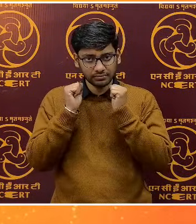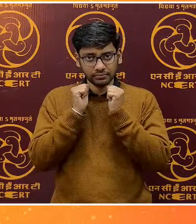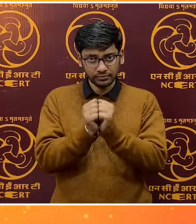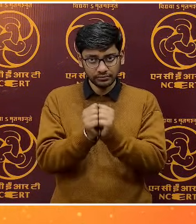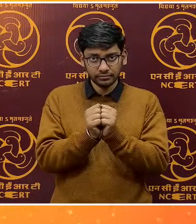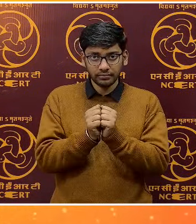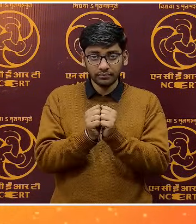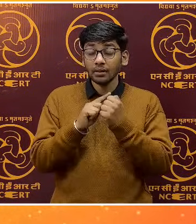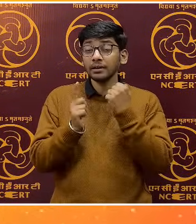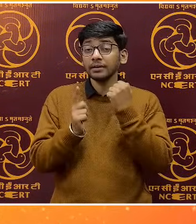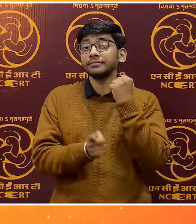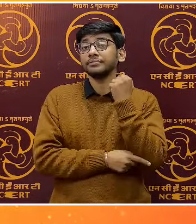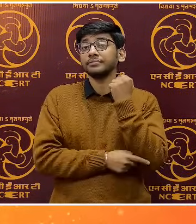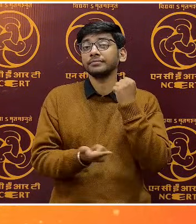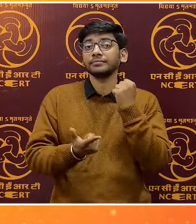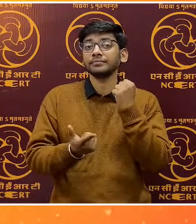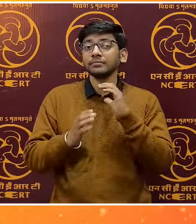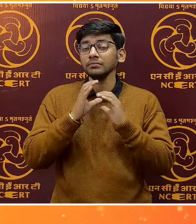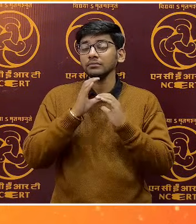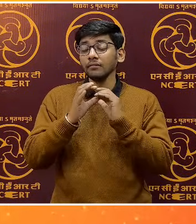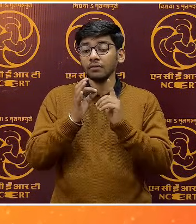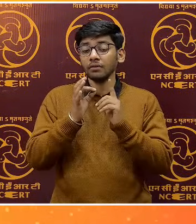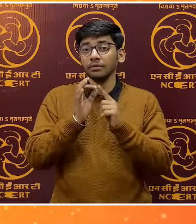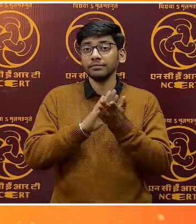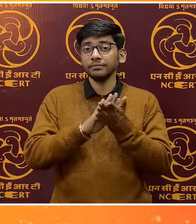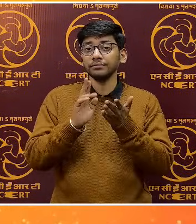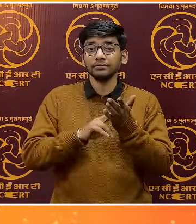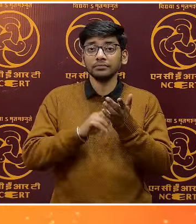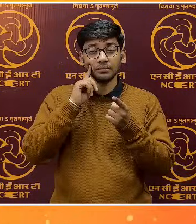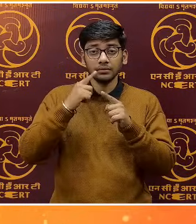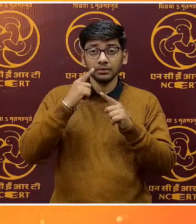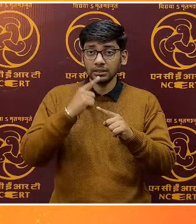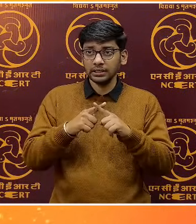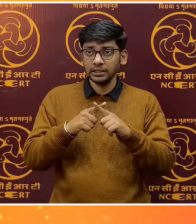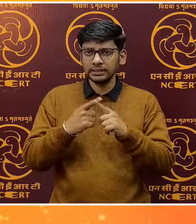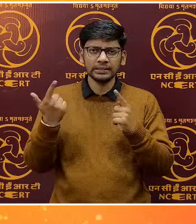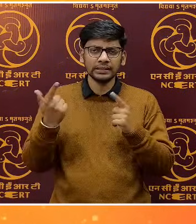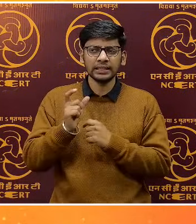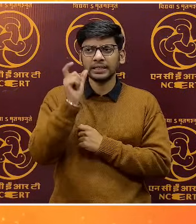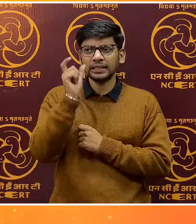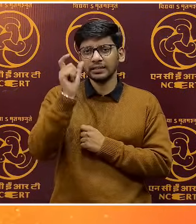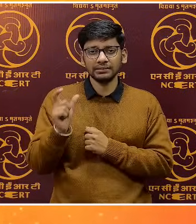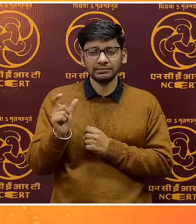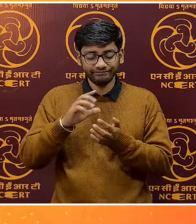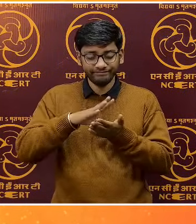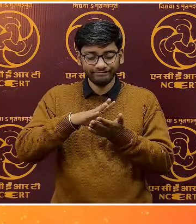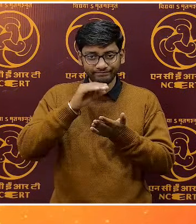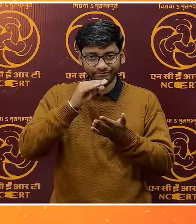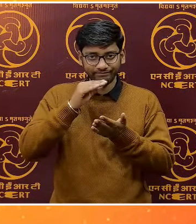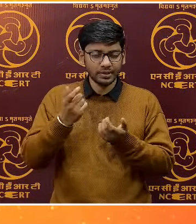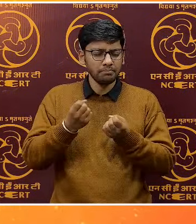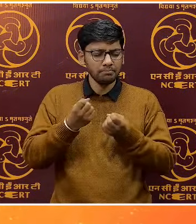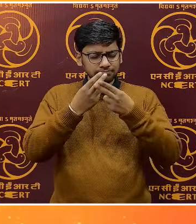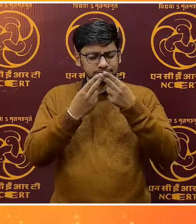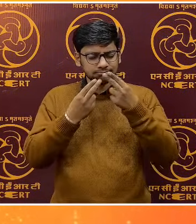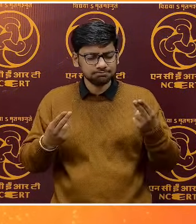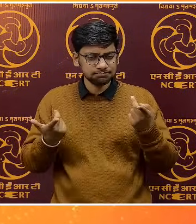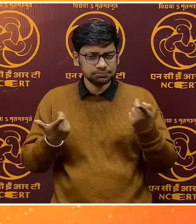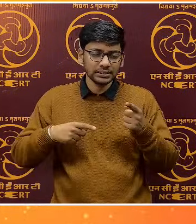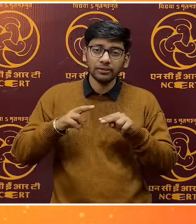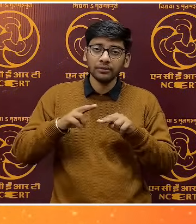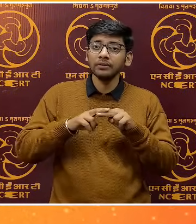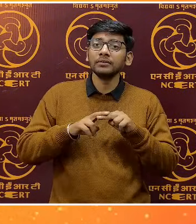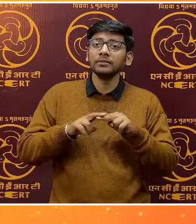And at the end, we talked about phonics and letter sound. So these were the learnings, a lot of learning that we got from